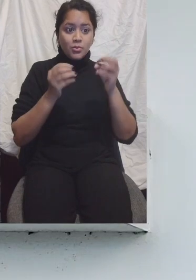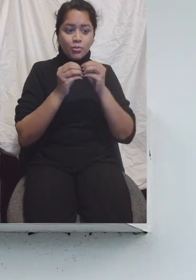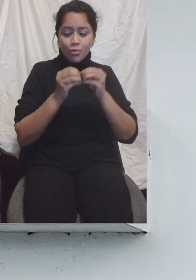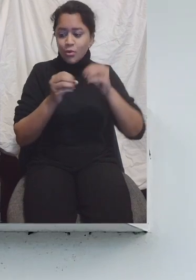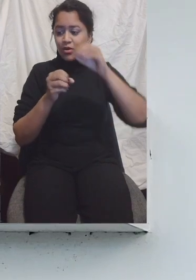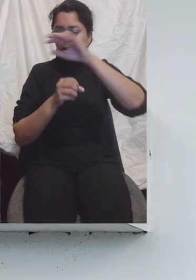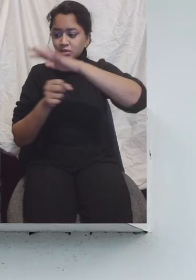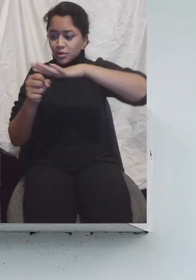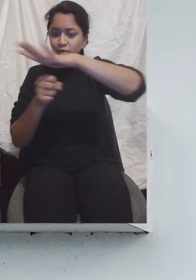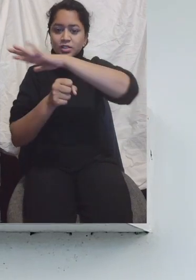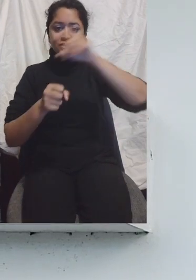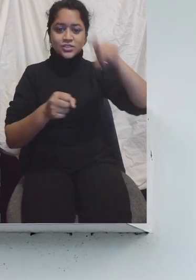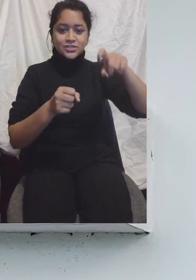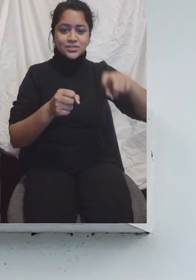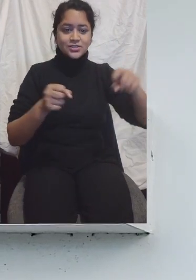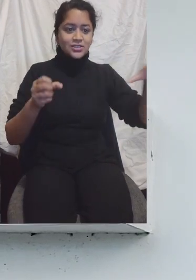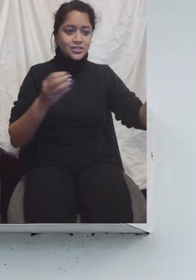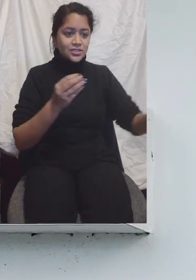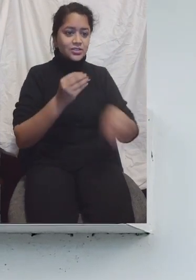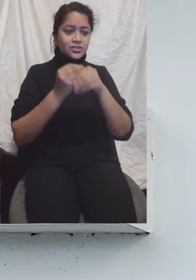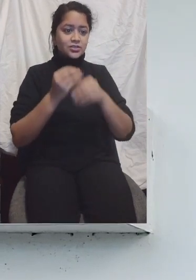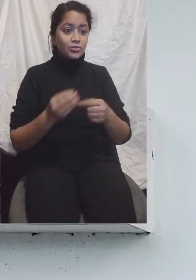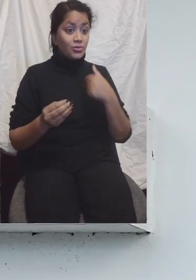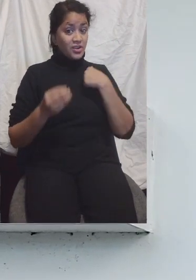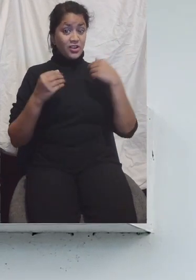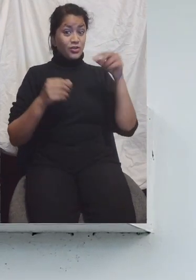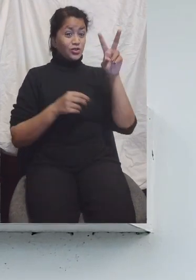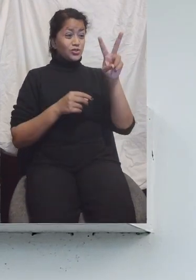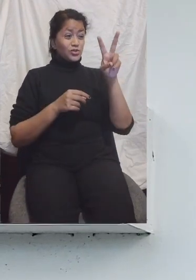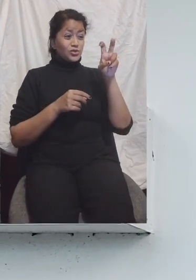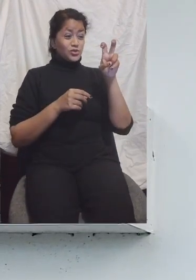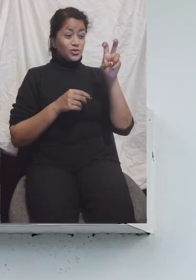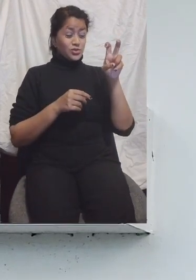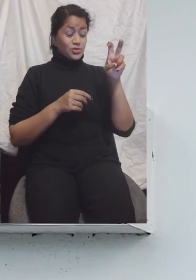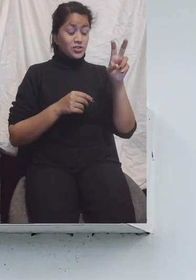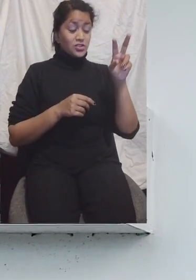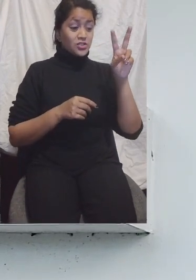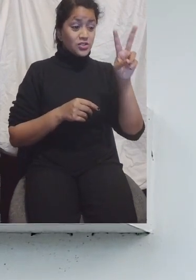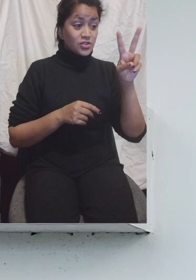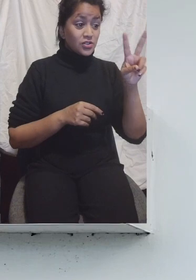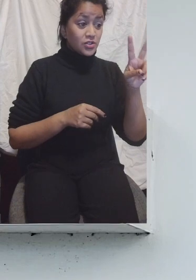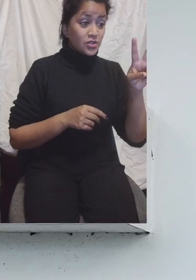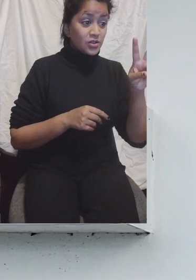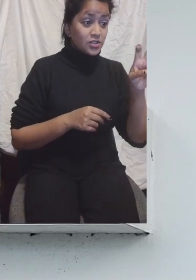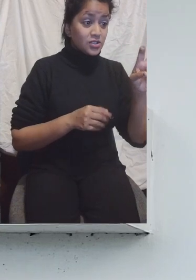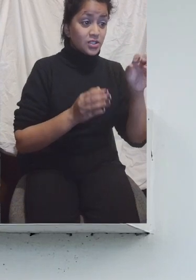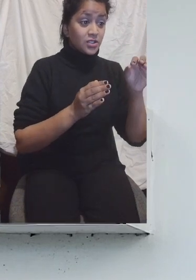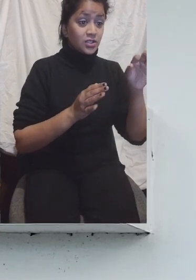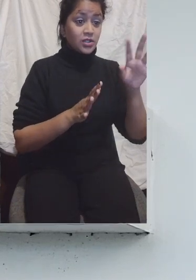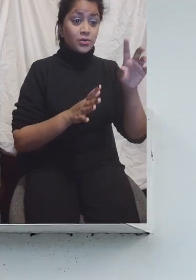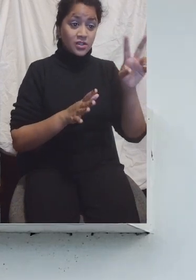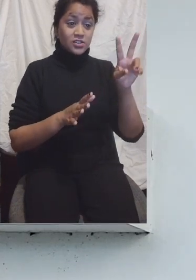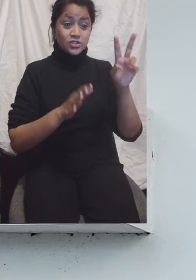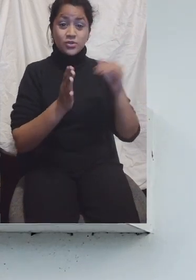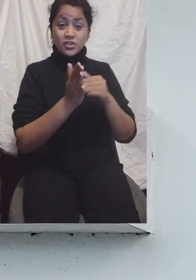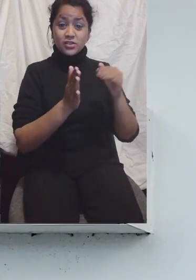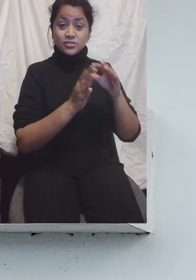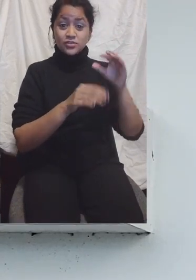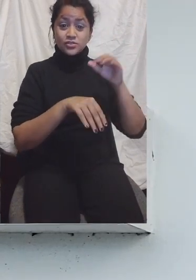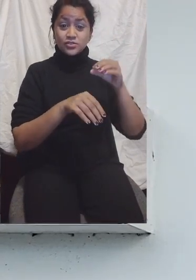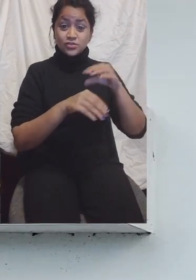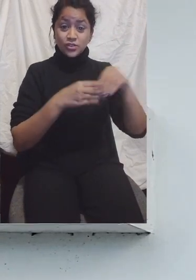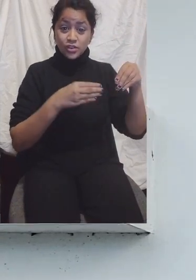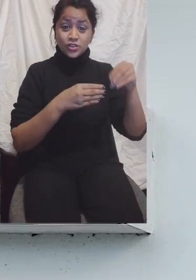premises, unlike the Humane Society. So we're always looking for new fosters. And if we could find premises that we could afford to buy, if anyone's got $2.5